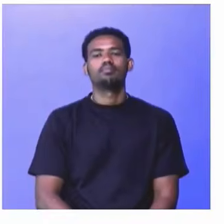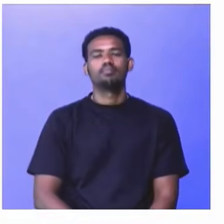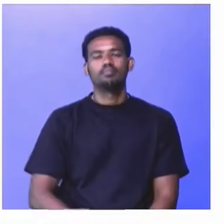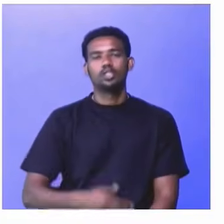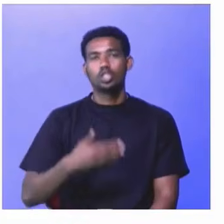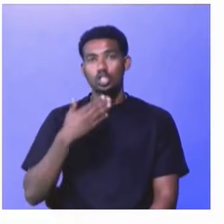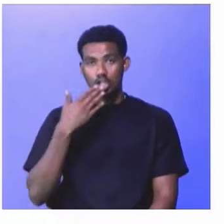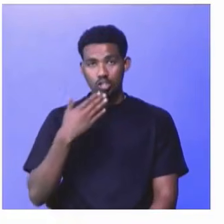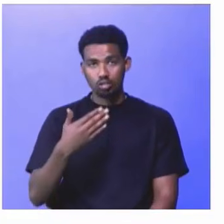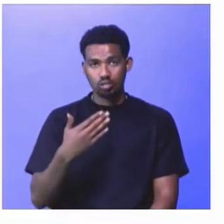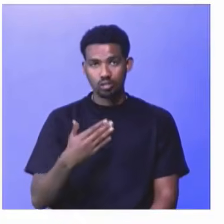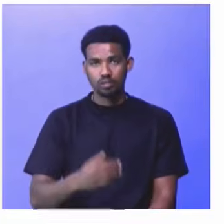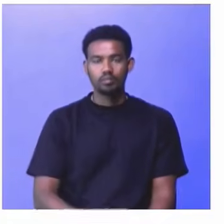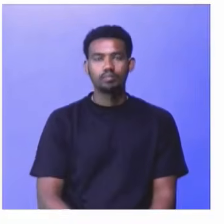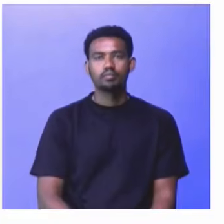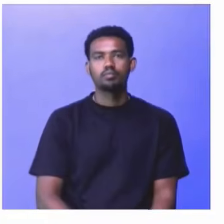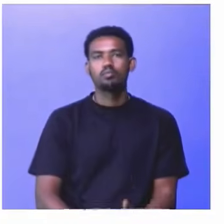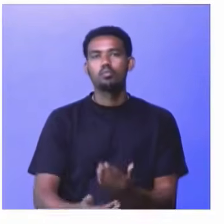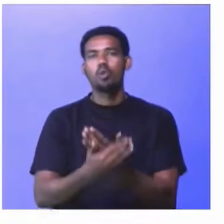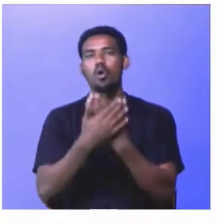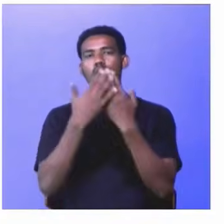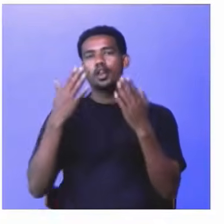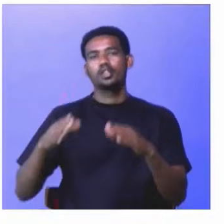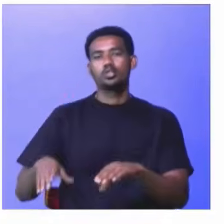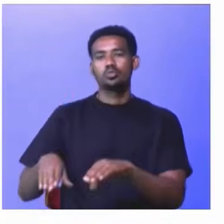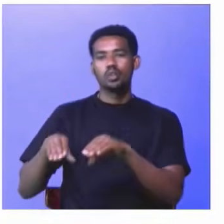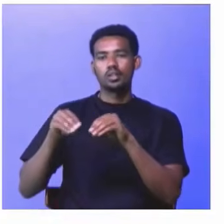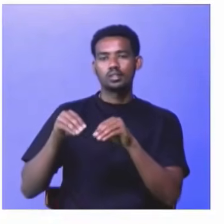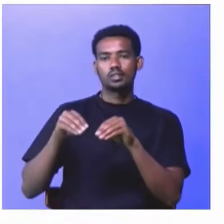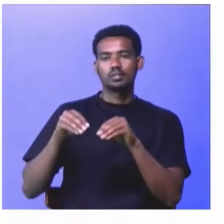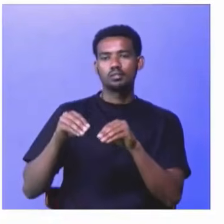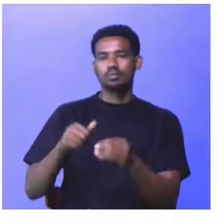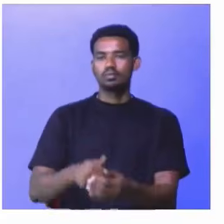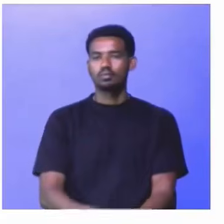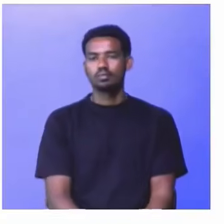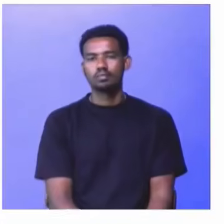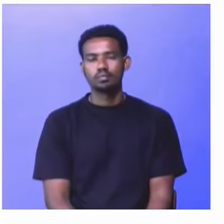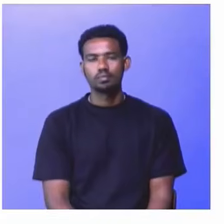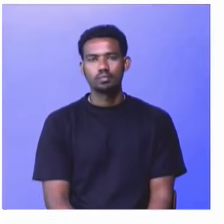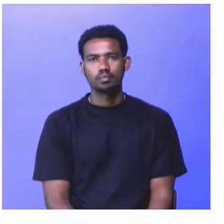Good morning, students.